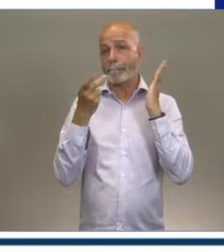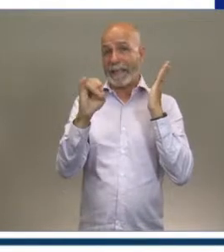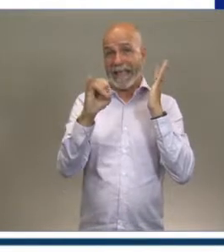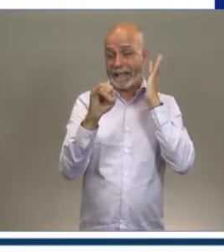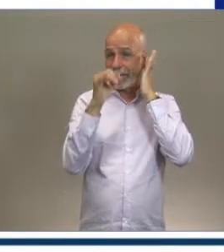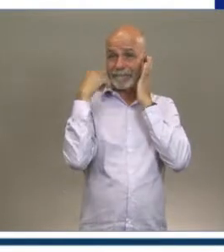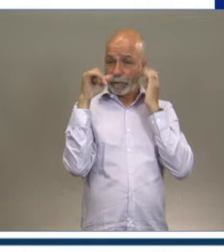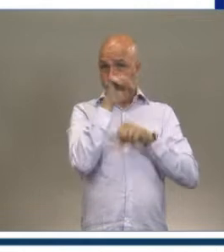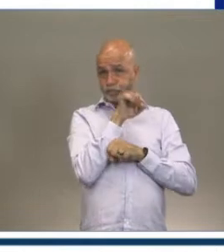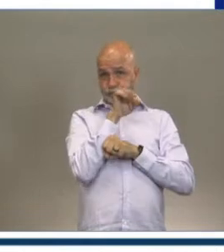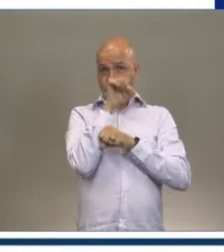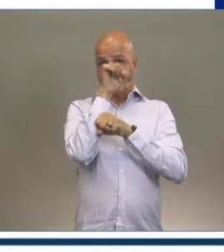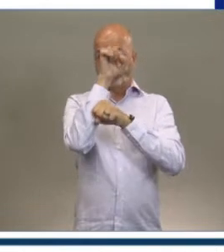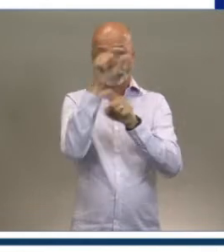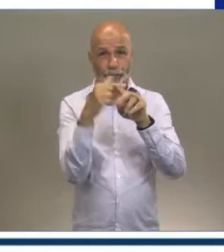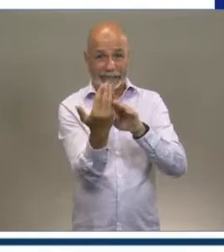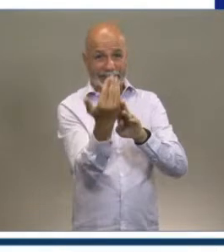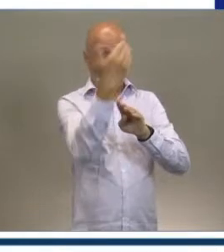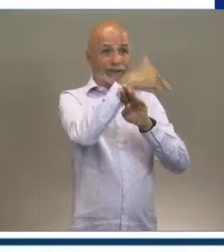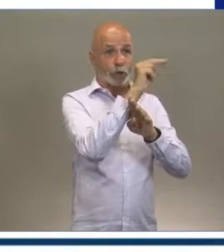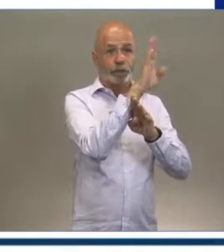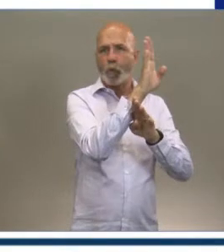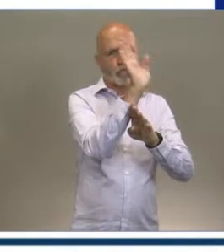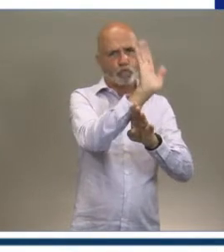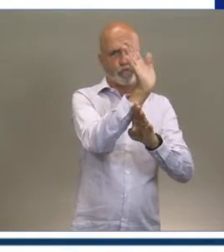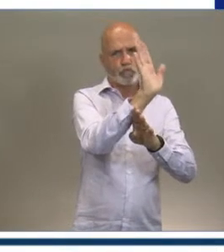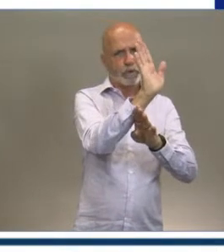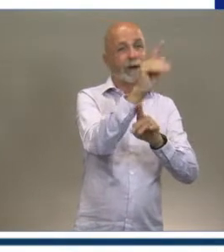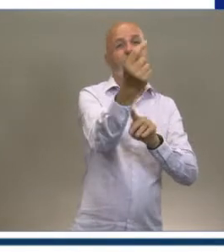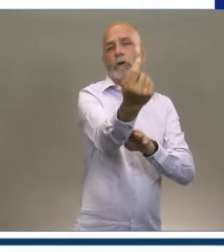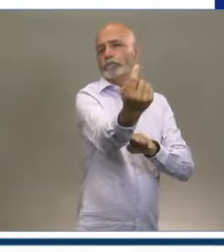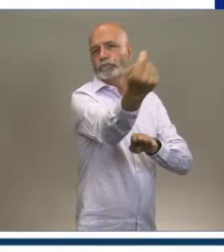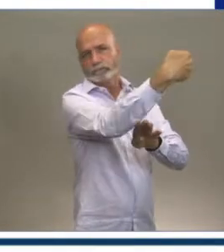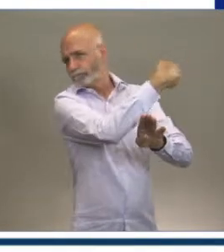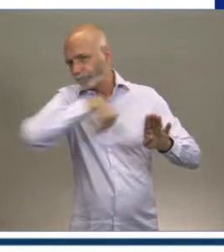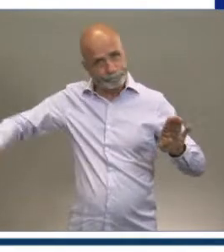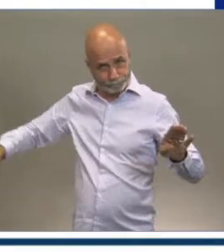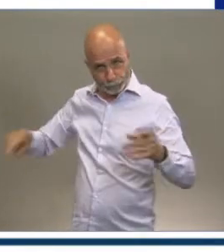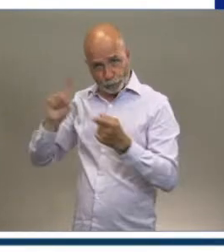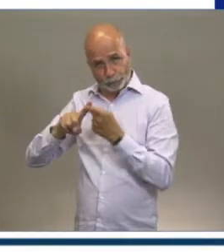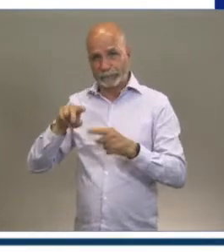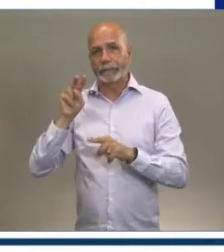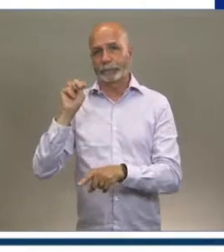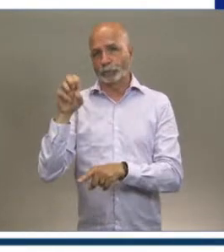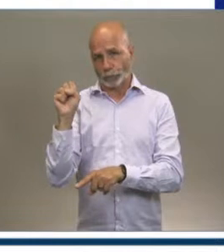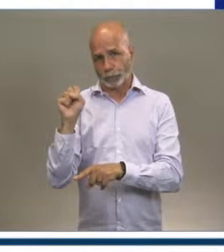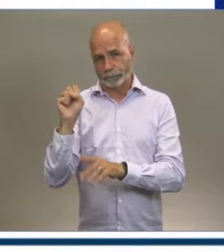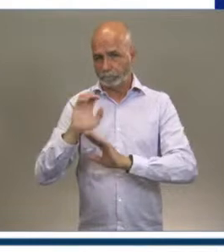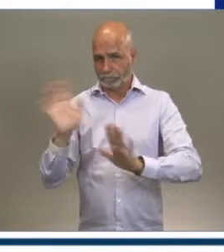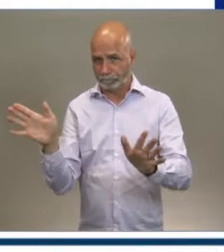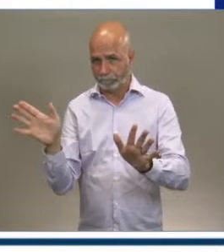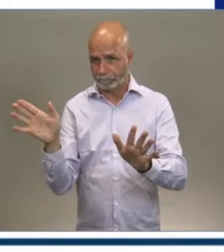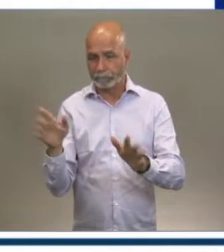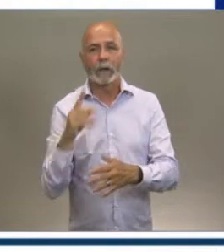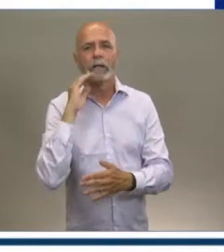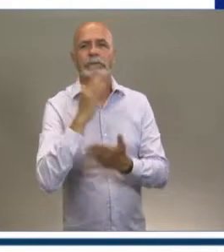if you're not stopping in New Brunswick, then you can come right in if you're from PEI. We recognize some people will try to go around the rules we have